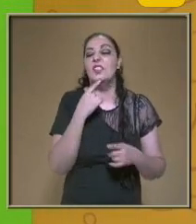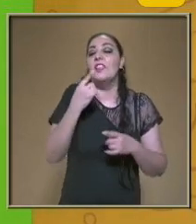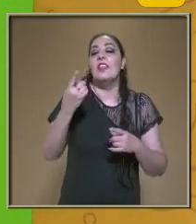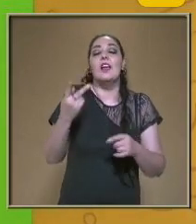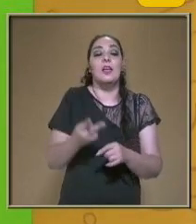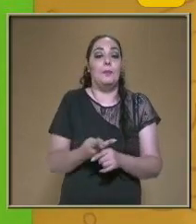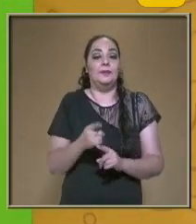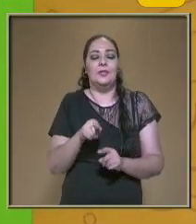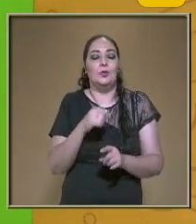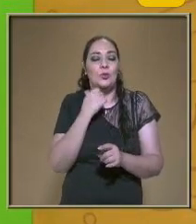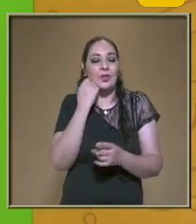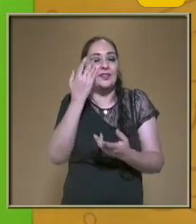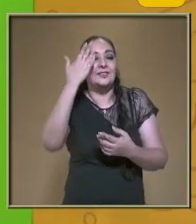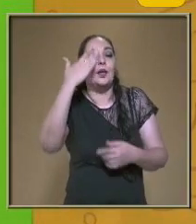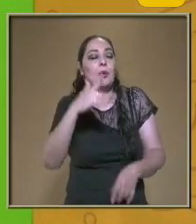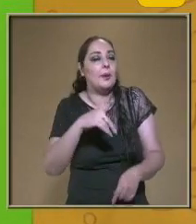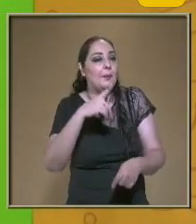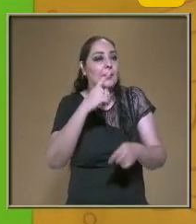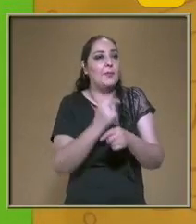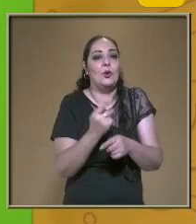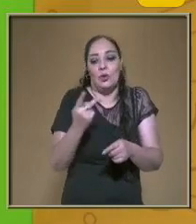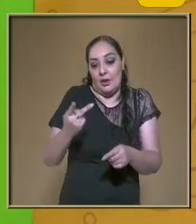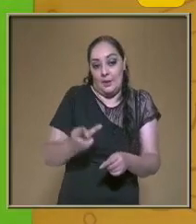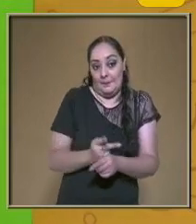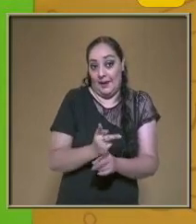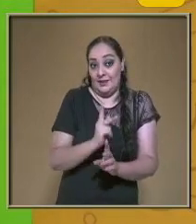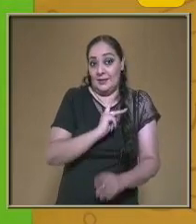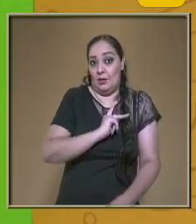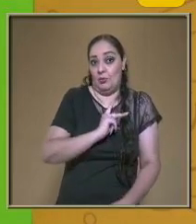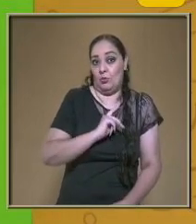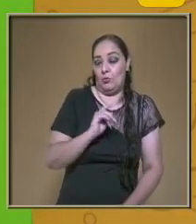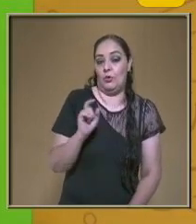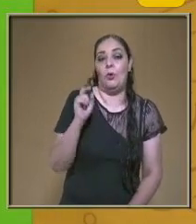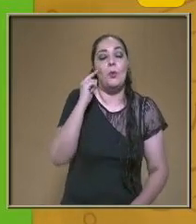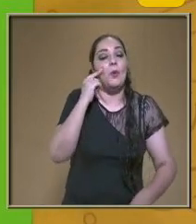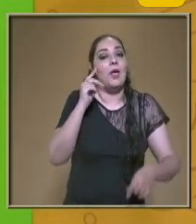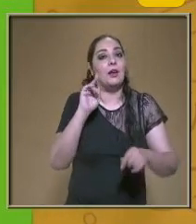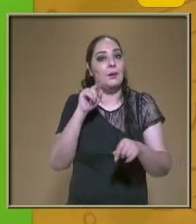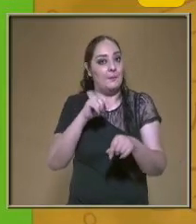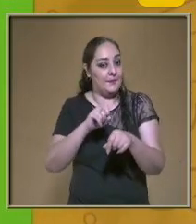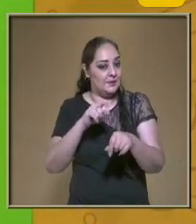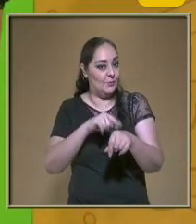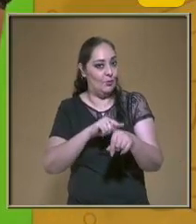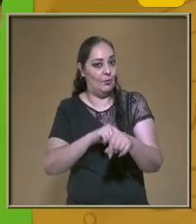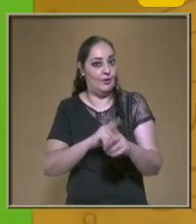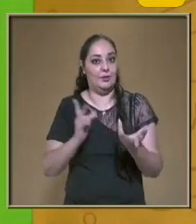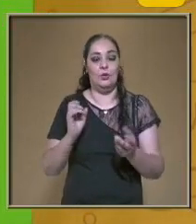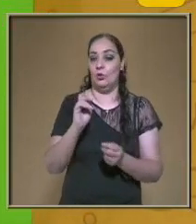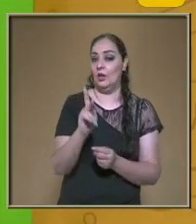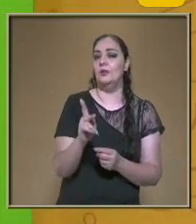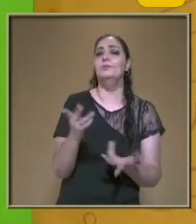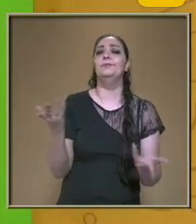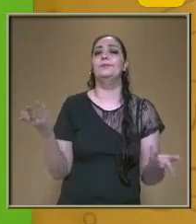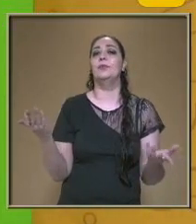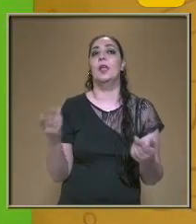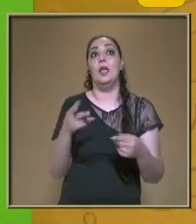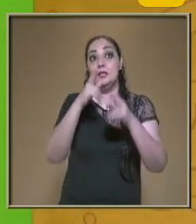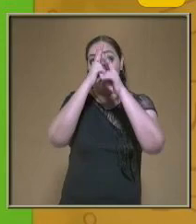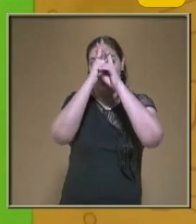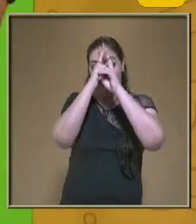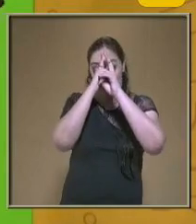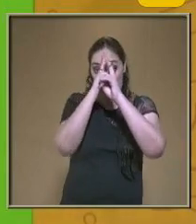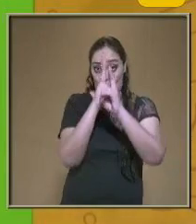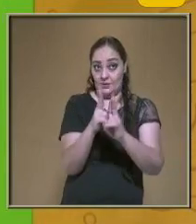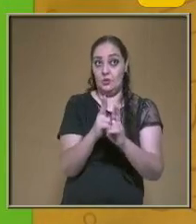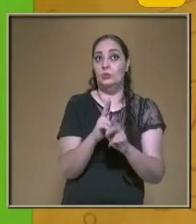the sensation and the feeling of being at the time, being at the moment, okay? What is this? Prohibition. Yes,